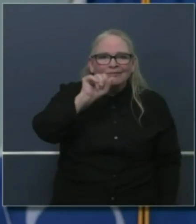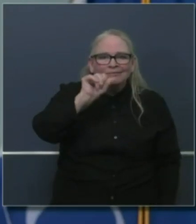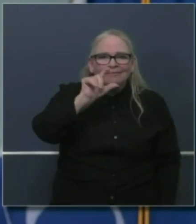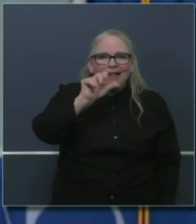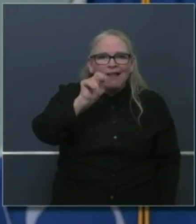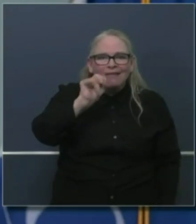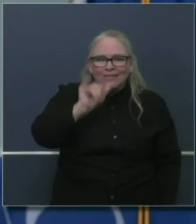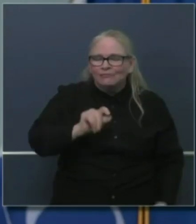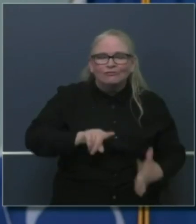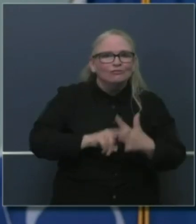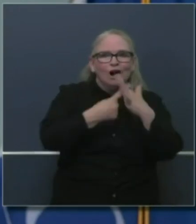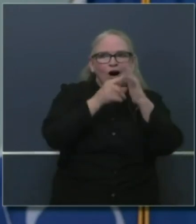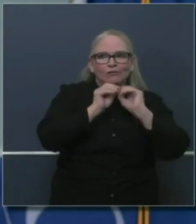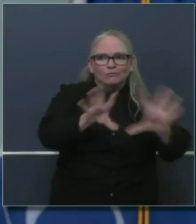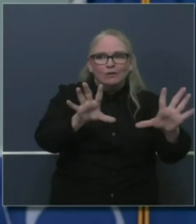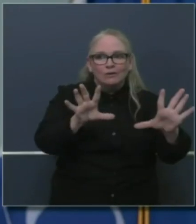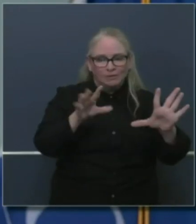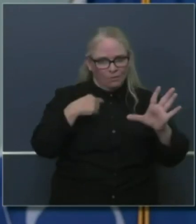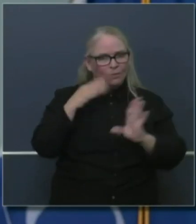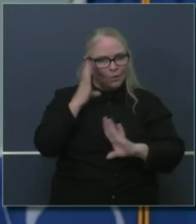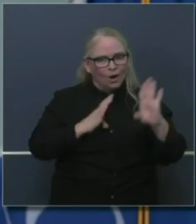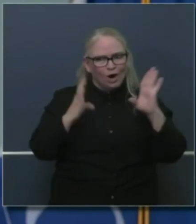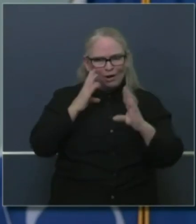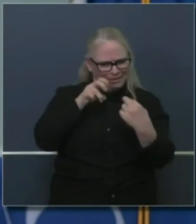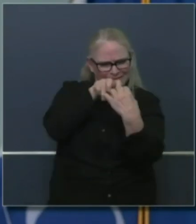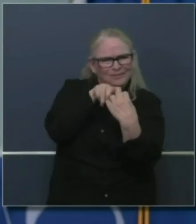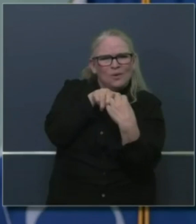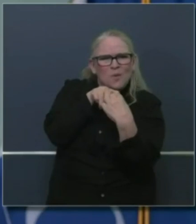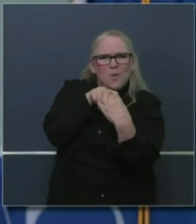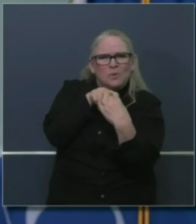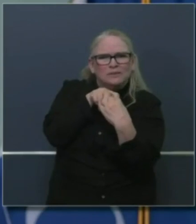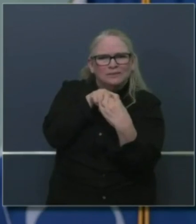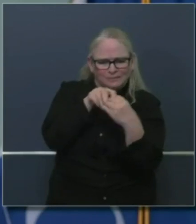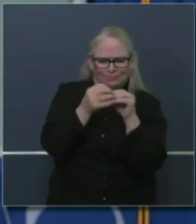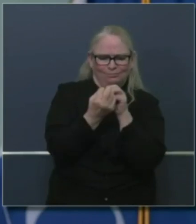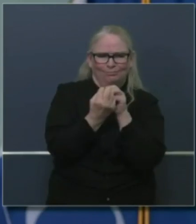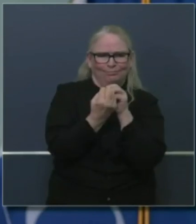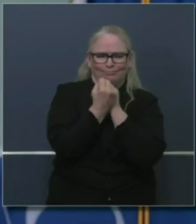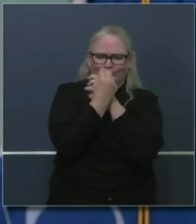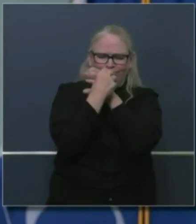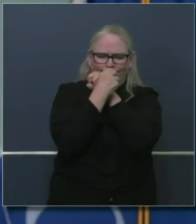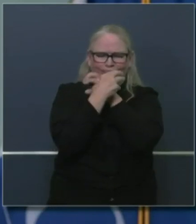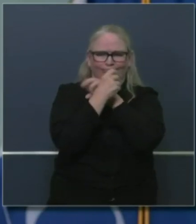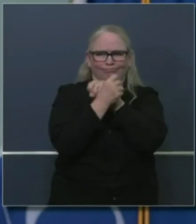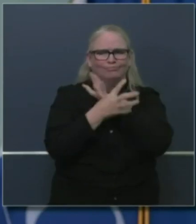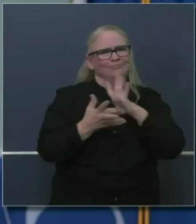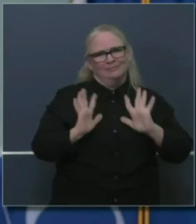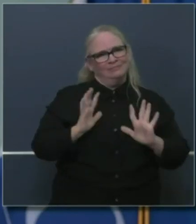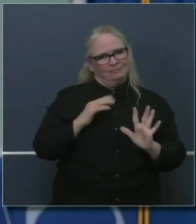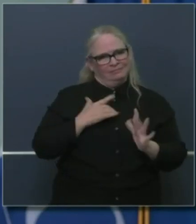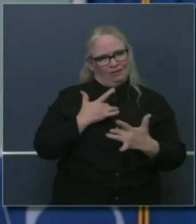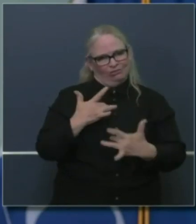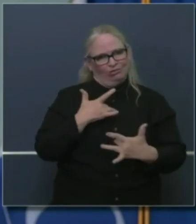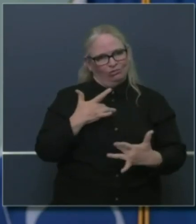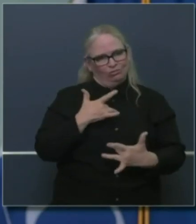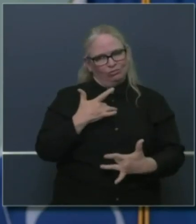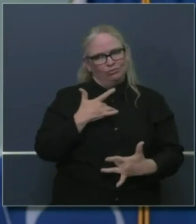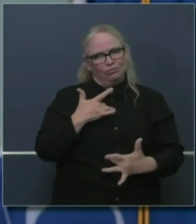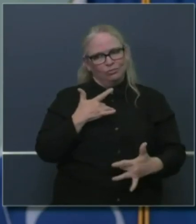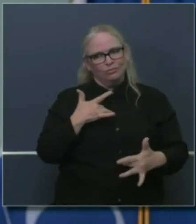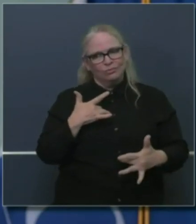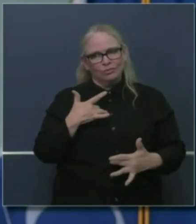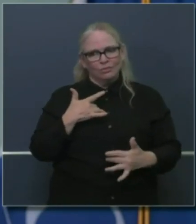of that. I'm very worried about that. And as you may know, many have certainly informed me, many of